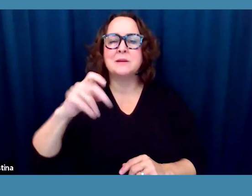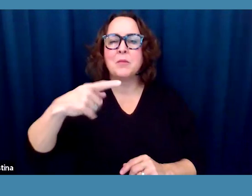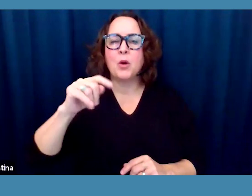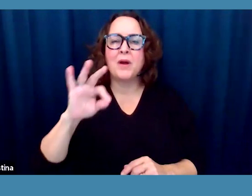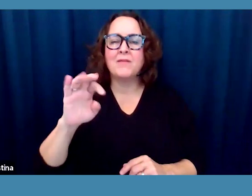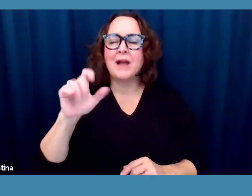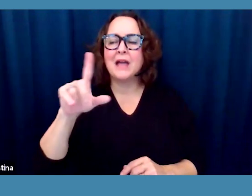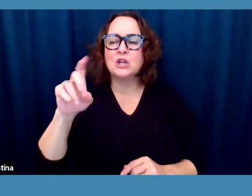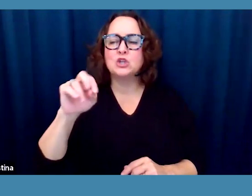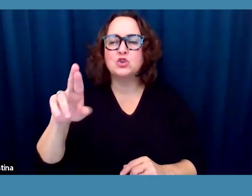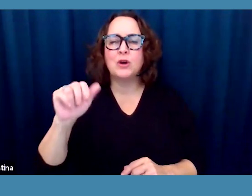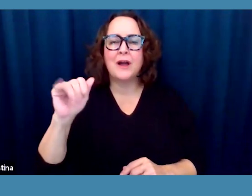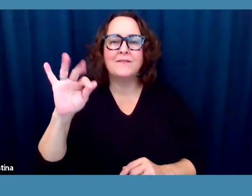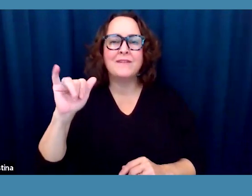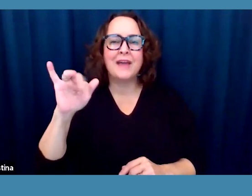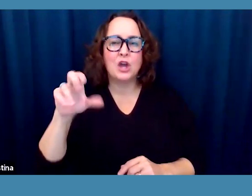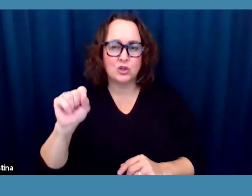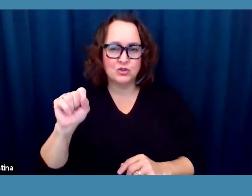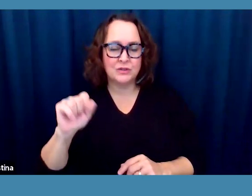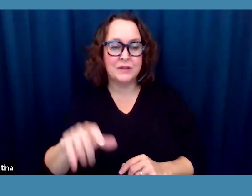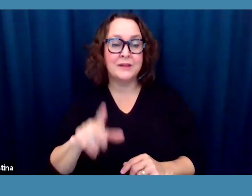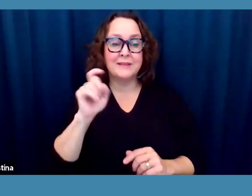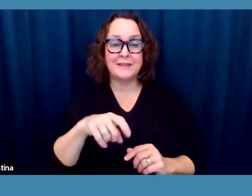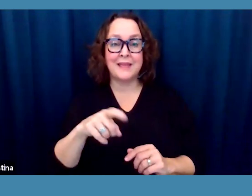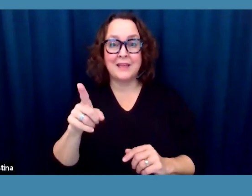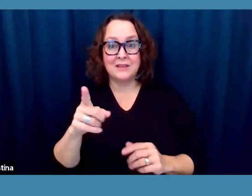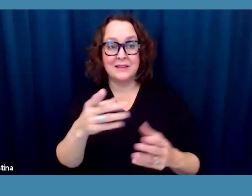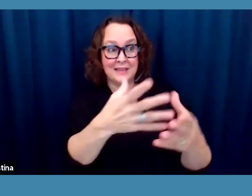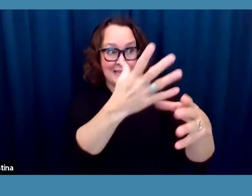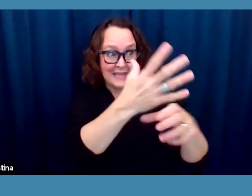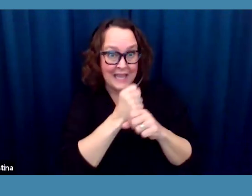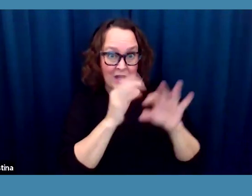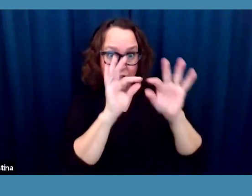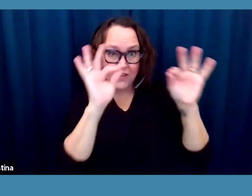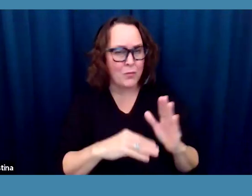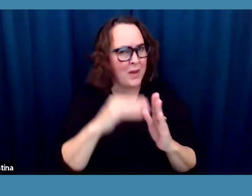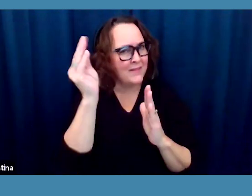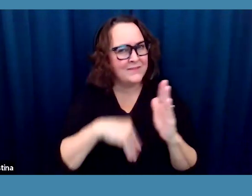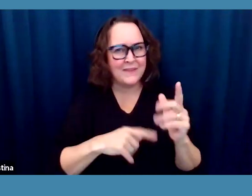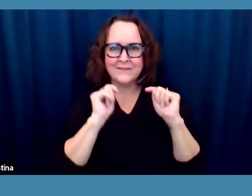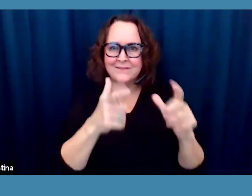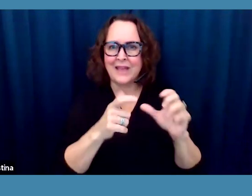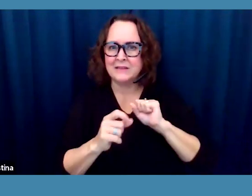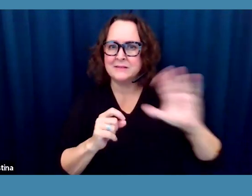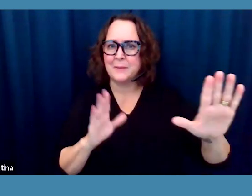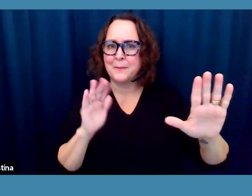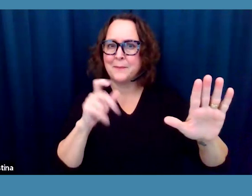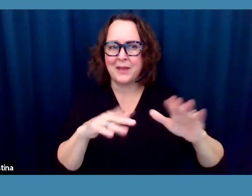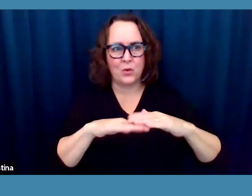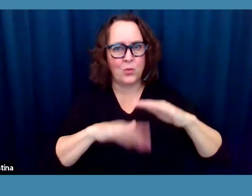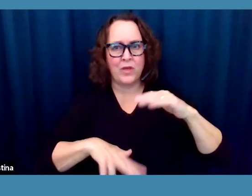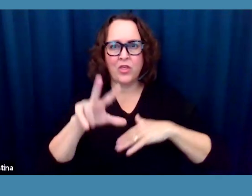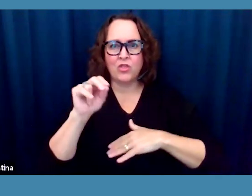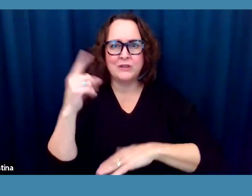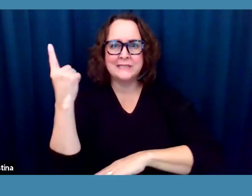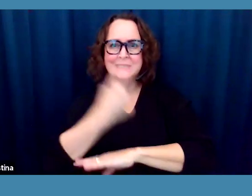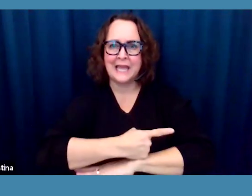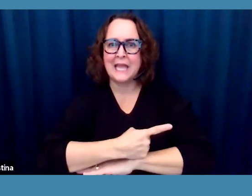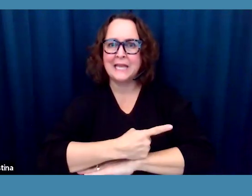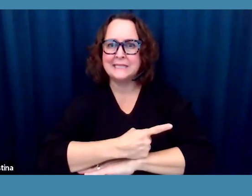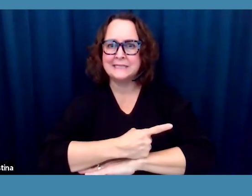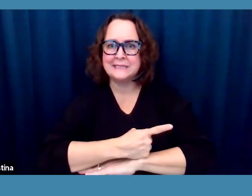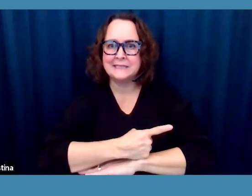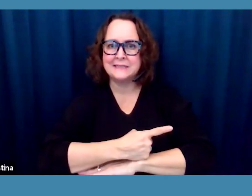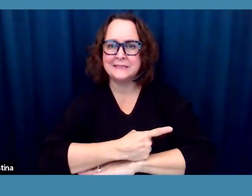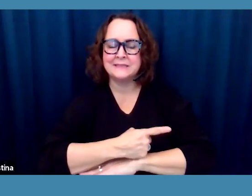out a form, and you need to fill out that form immediately and send it back to them. You're supposed to do that within 30 days of the date of the